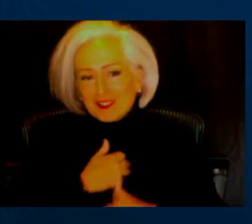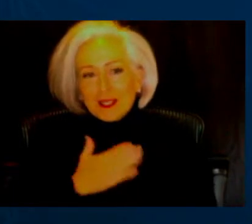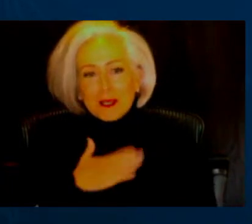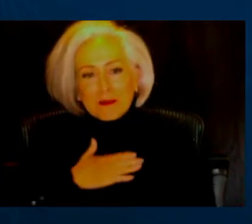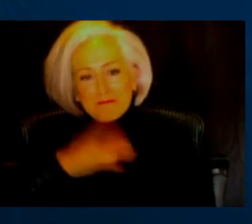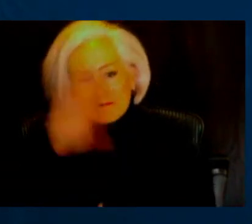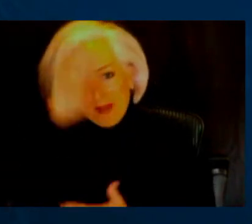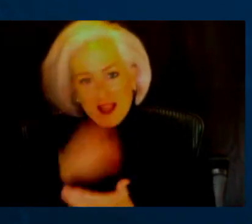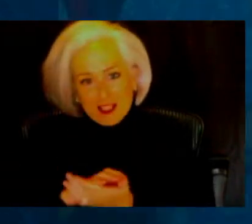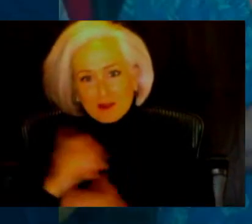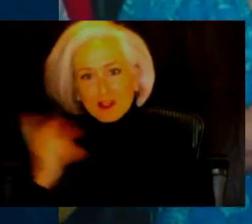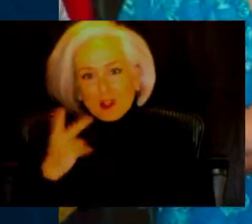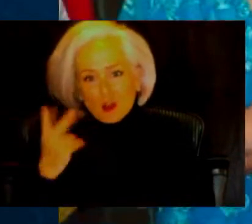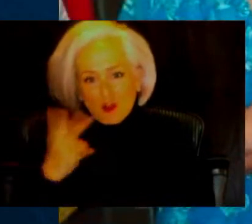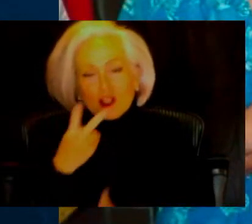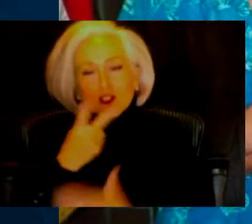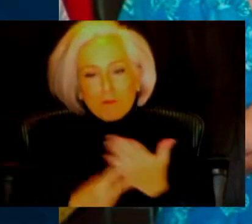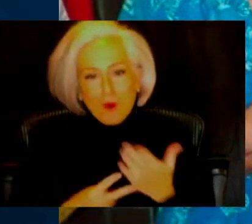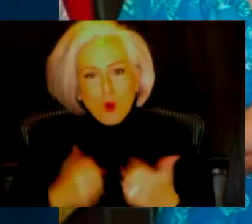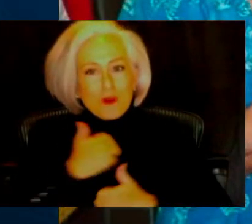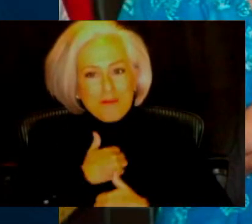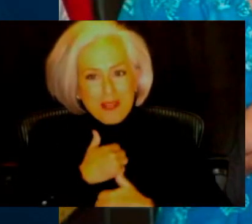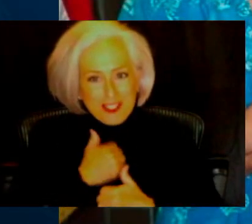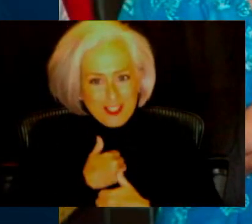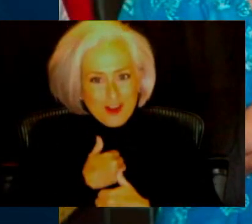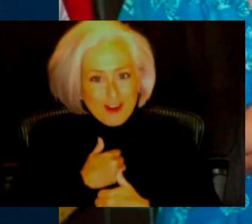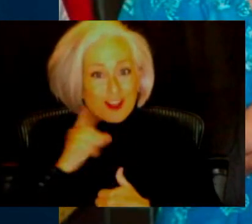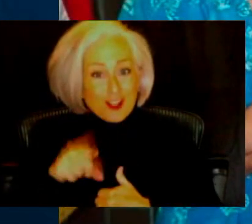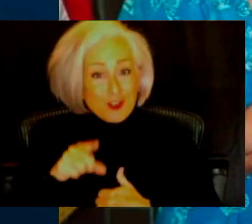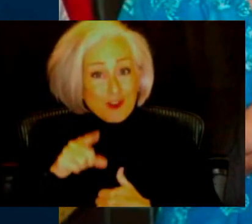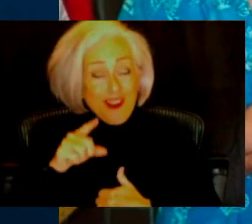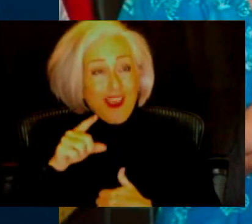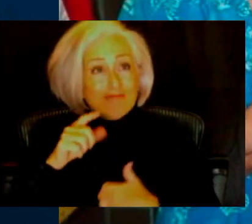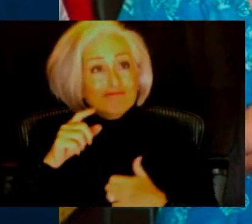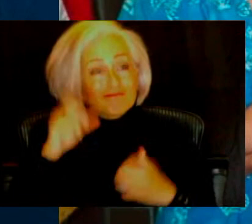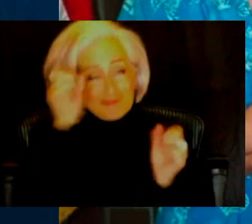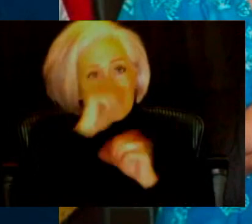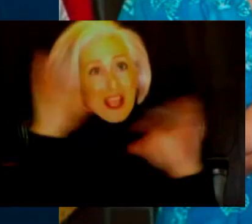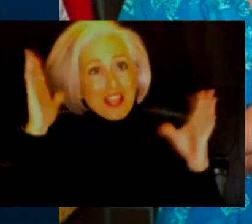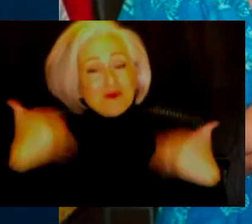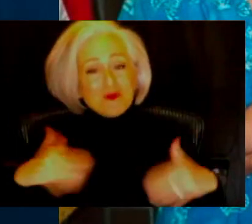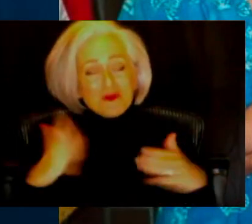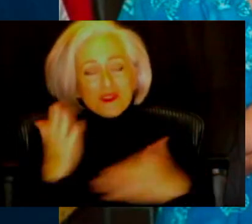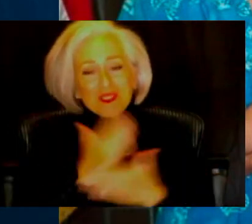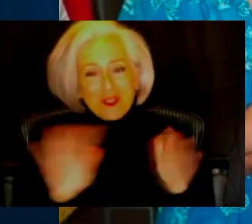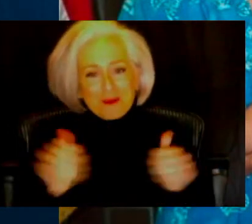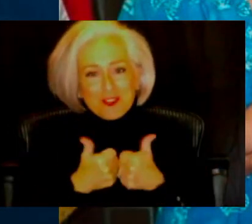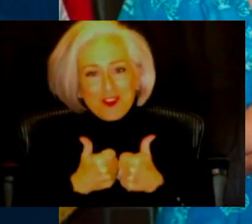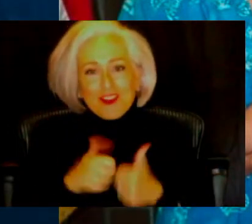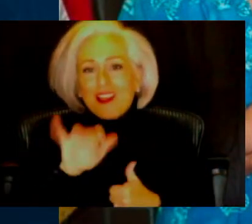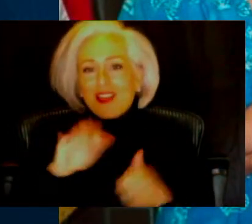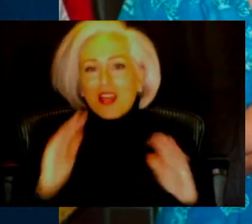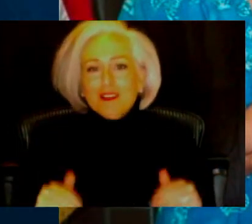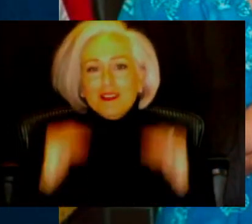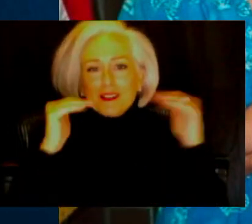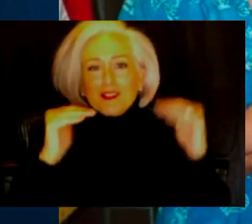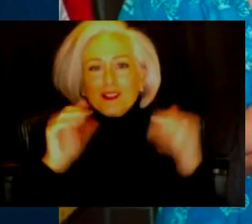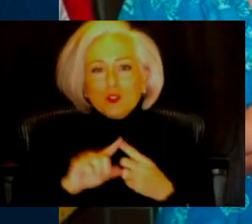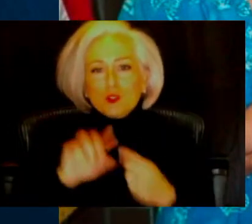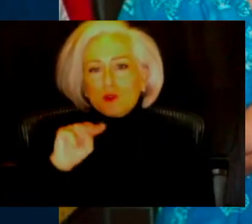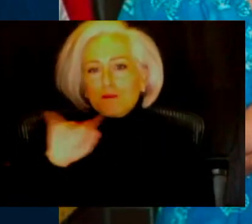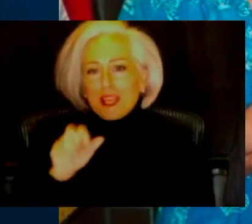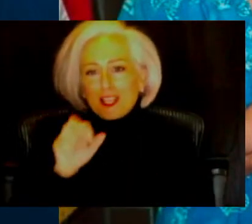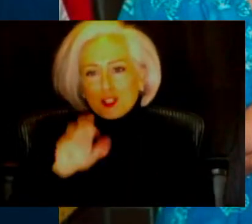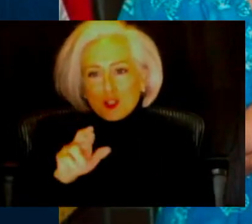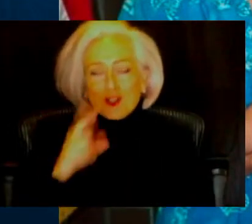dual military. So as you can imagine, that brought some challenges. This was at my promotion to major. You can see baby in each